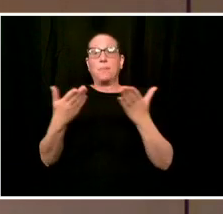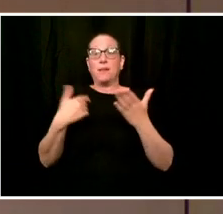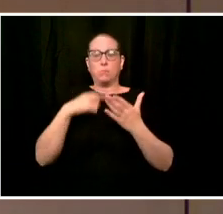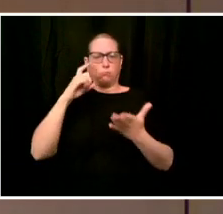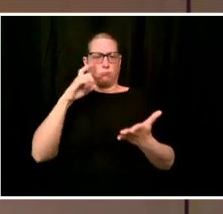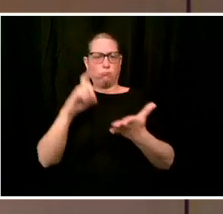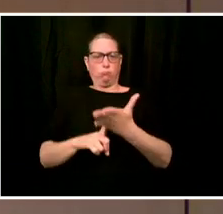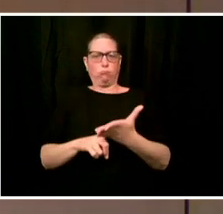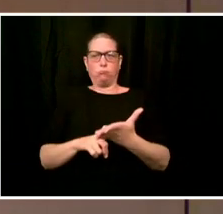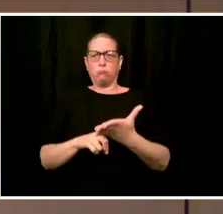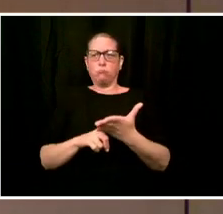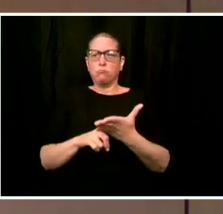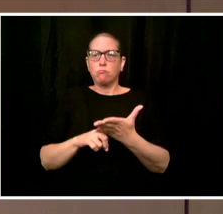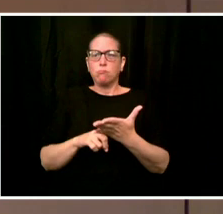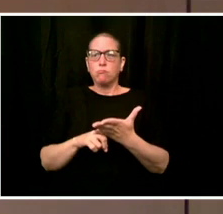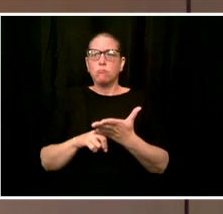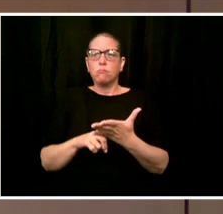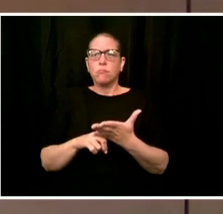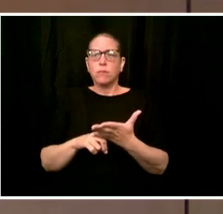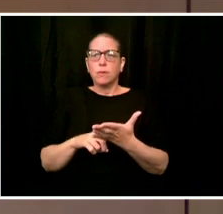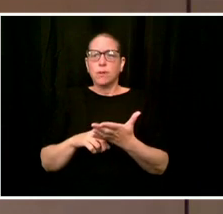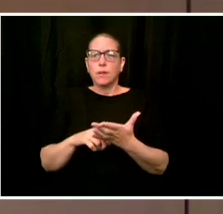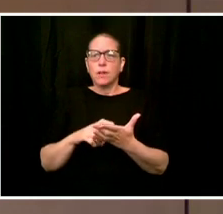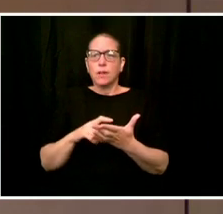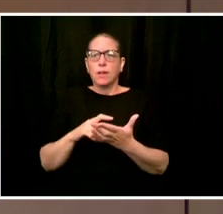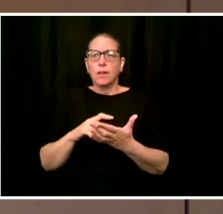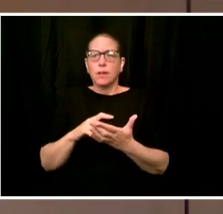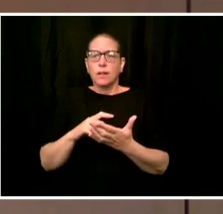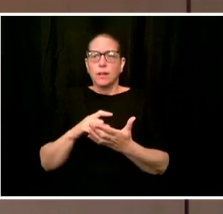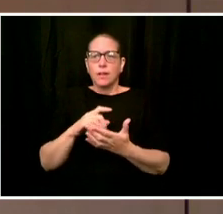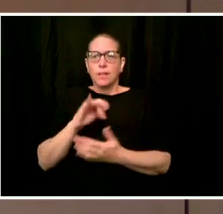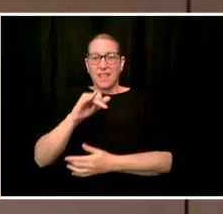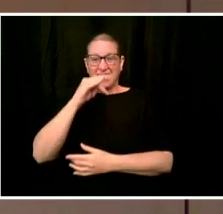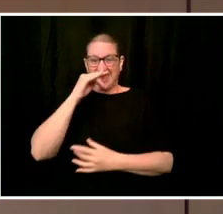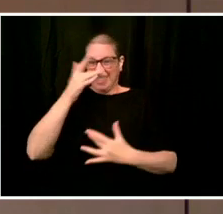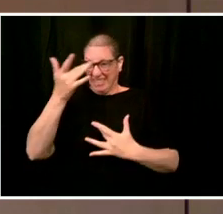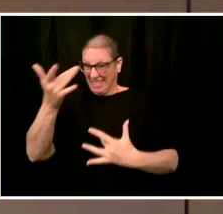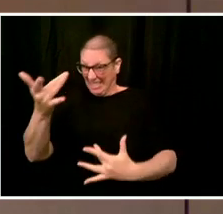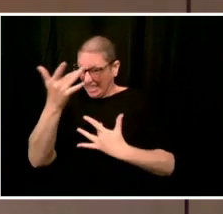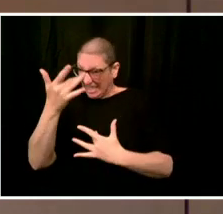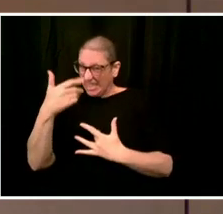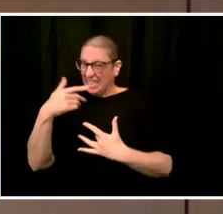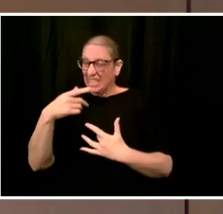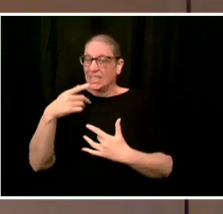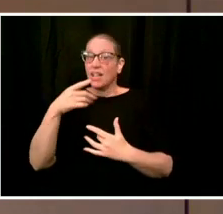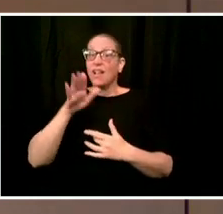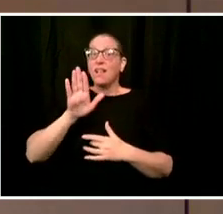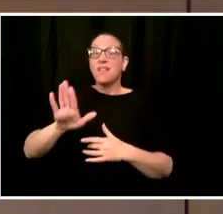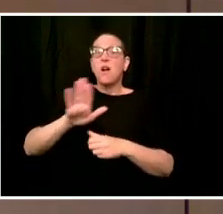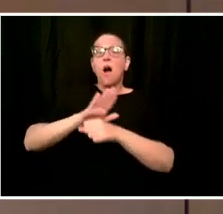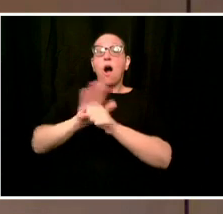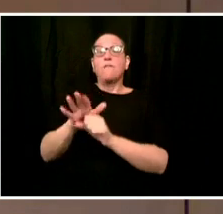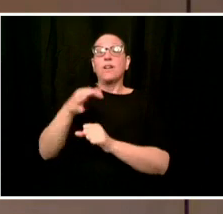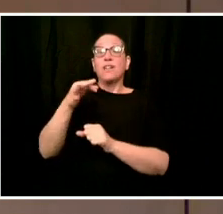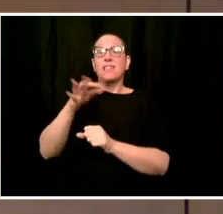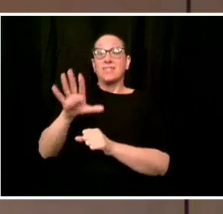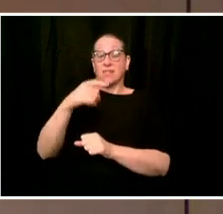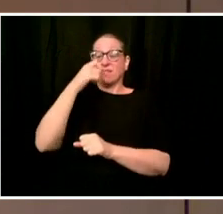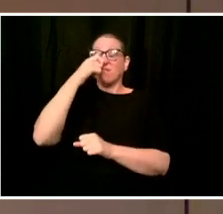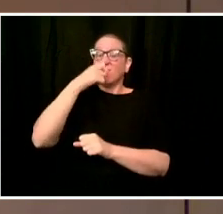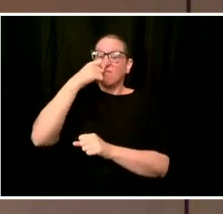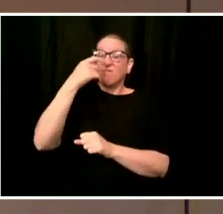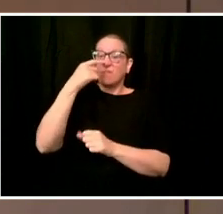child has a positive PCR test. There are children who are positive for the antibodies, but